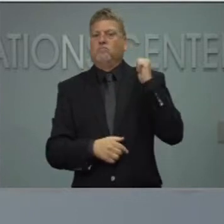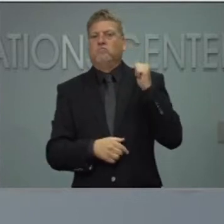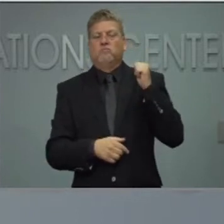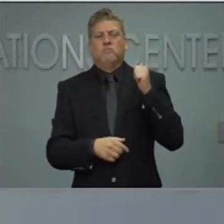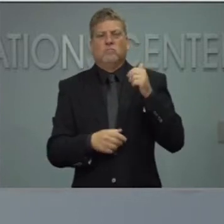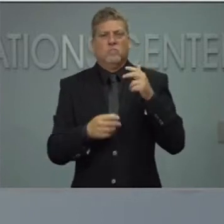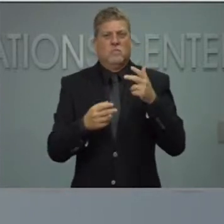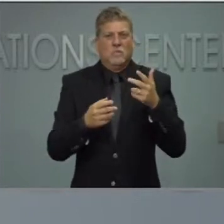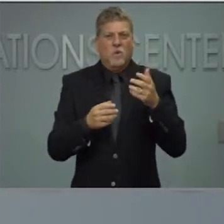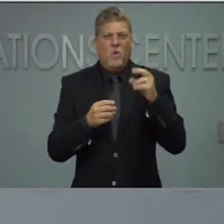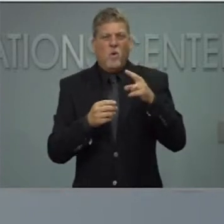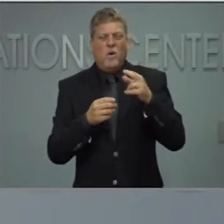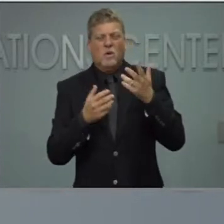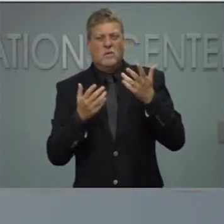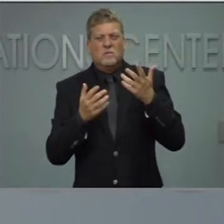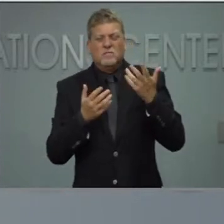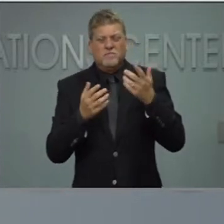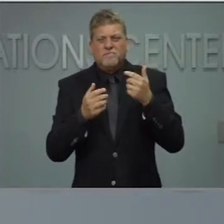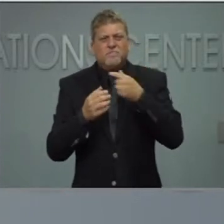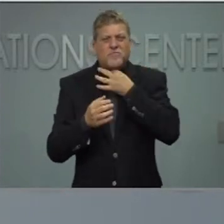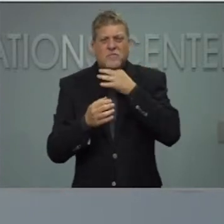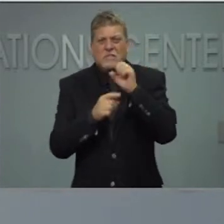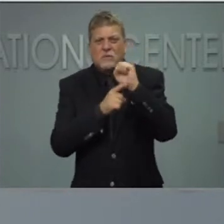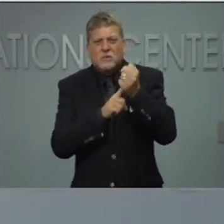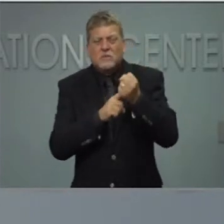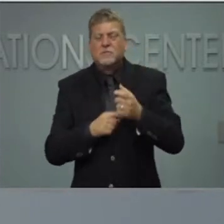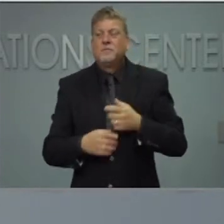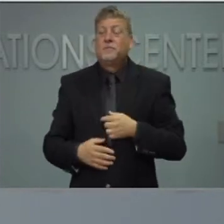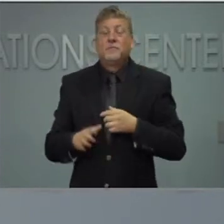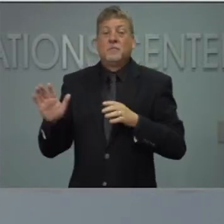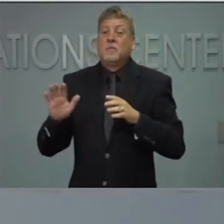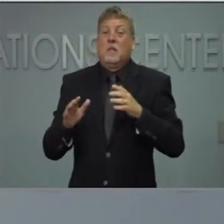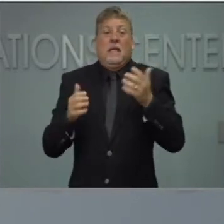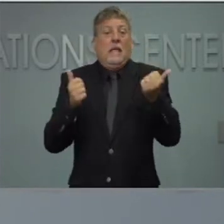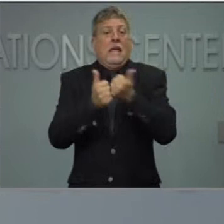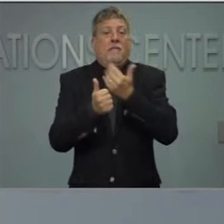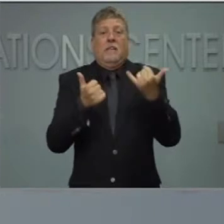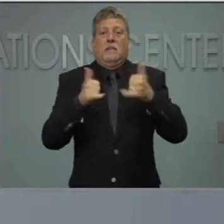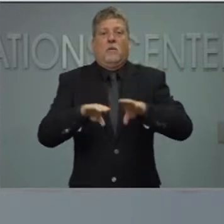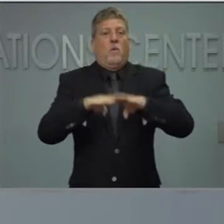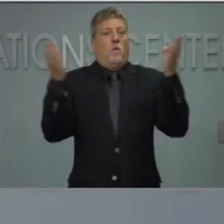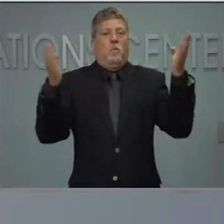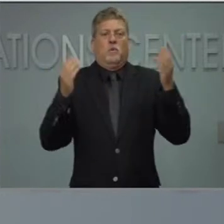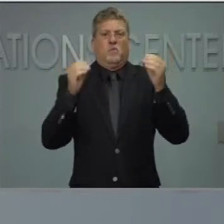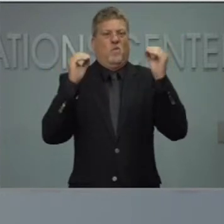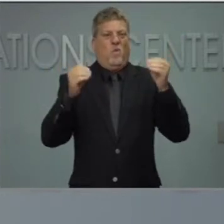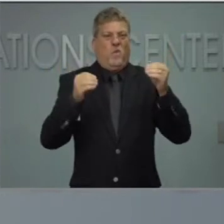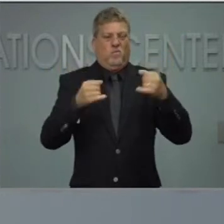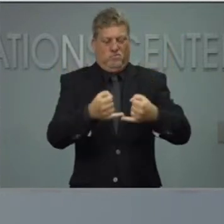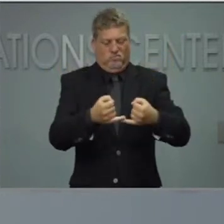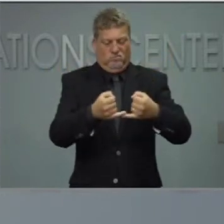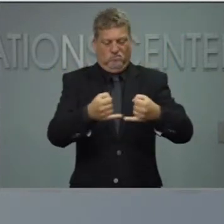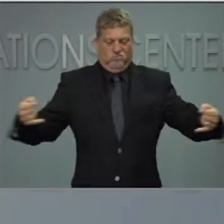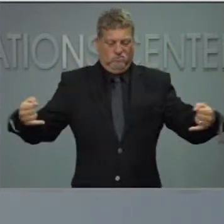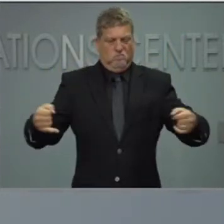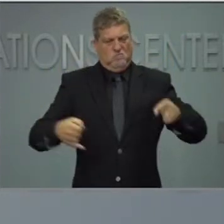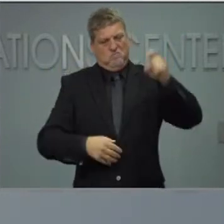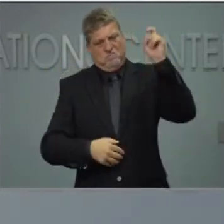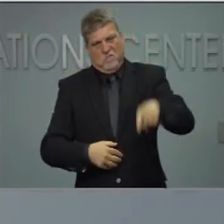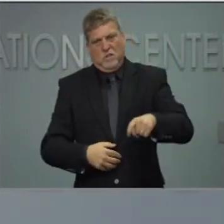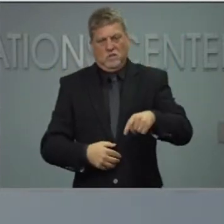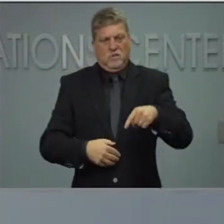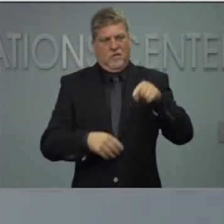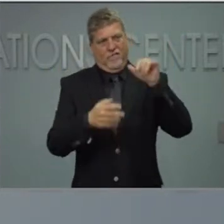before they pass that final budget? All options are on the table. There's not any single issue that